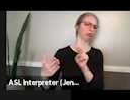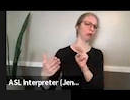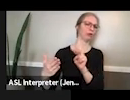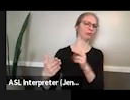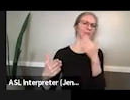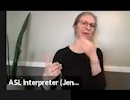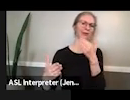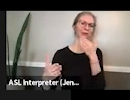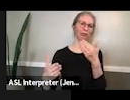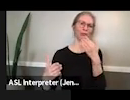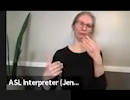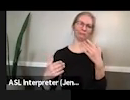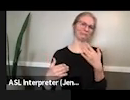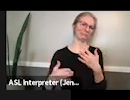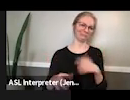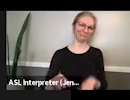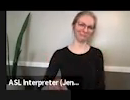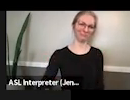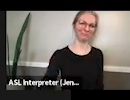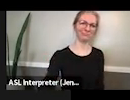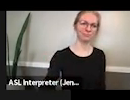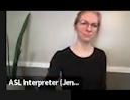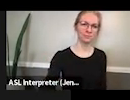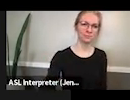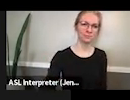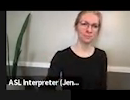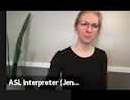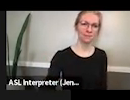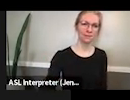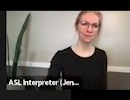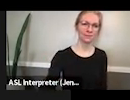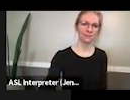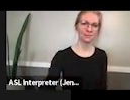me and indulging me. So here we go.